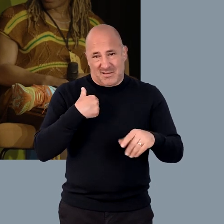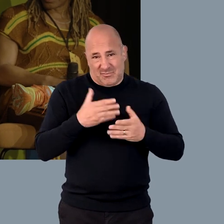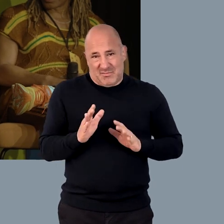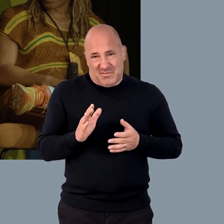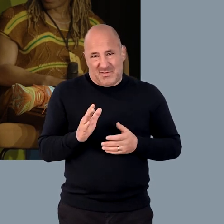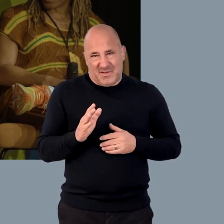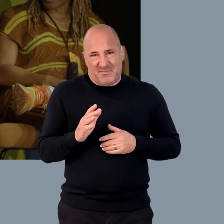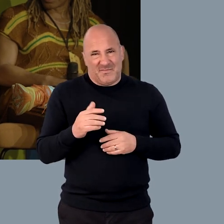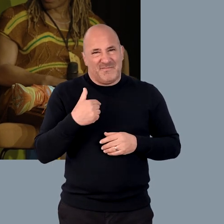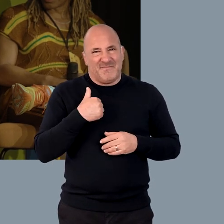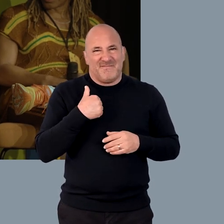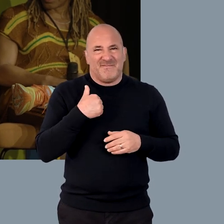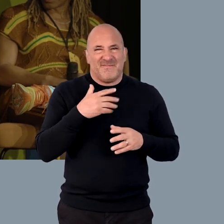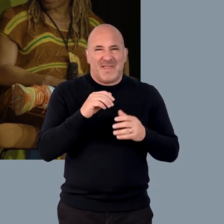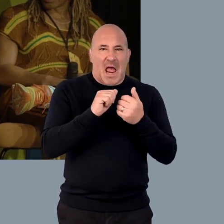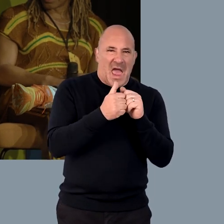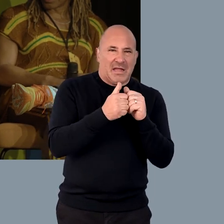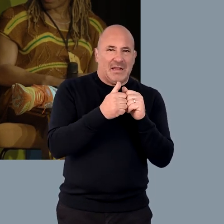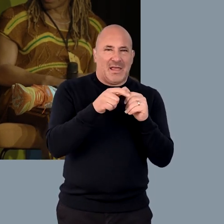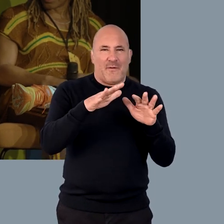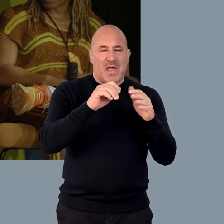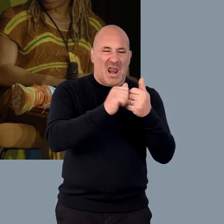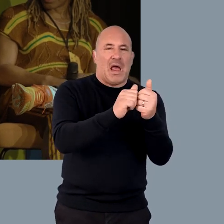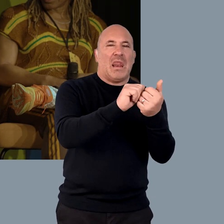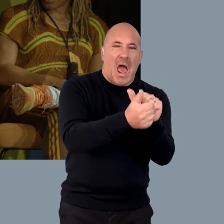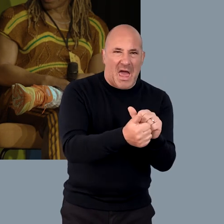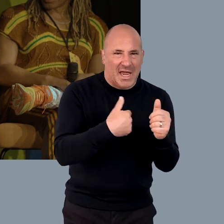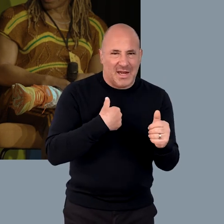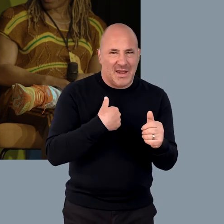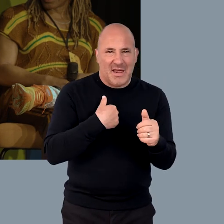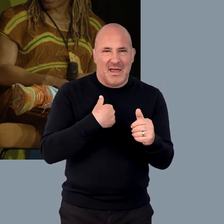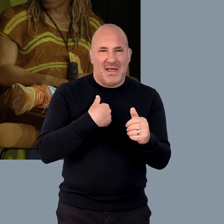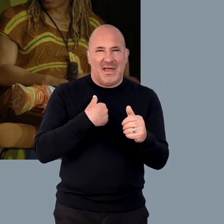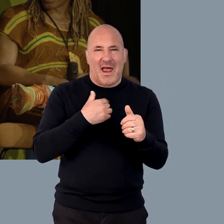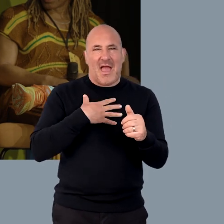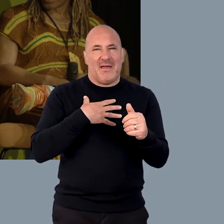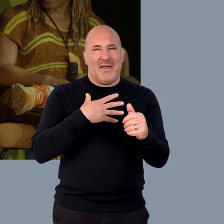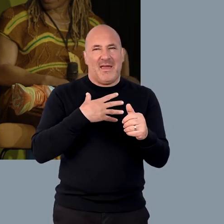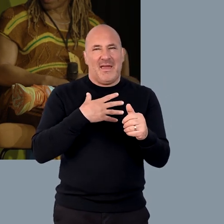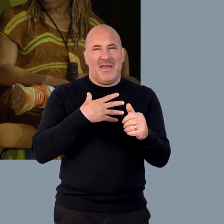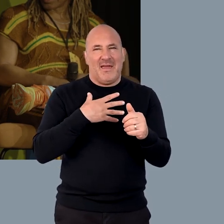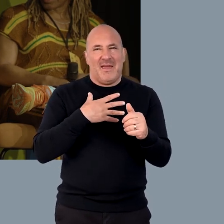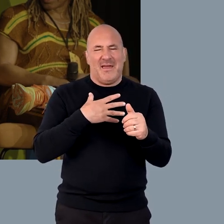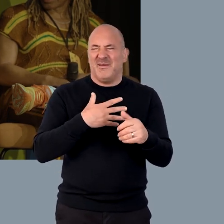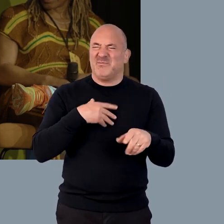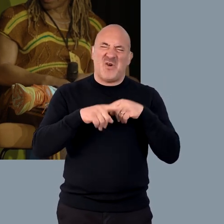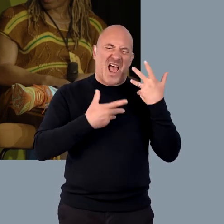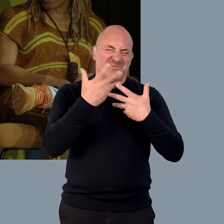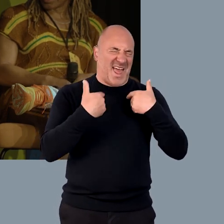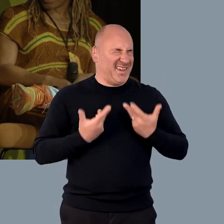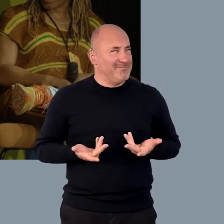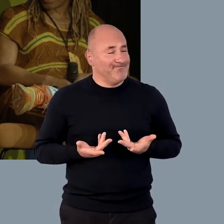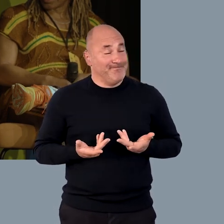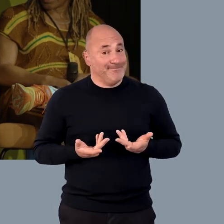i generally i don't like i'm not like i'm this kind of ally and that kind of ally as an ally i think i like to uh